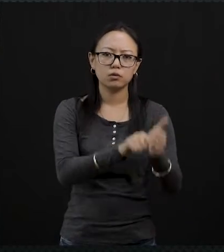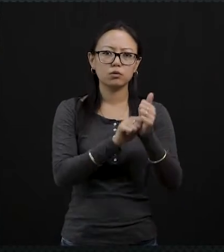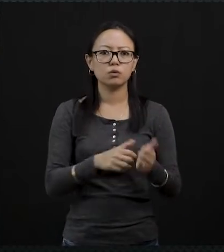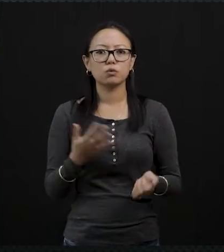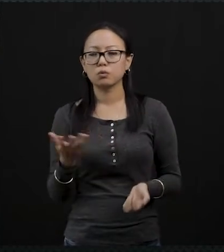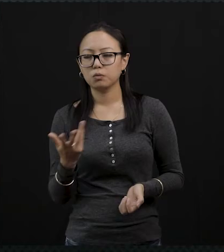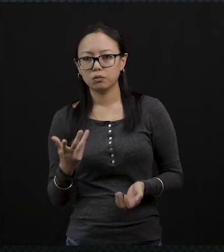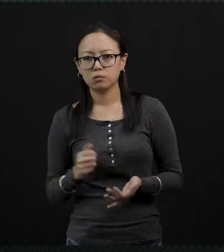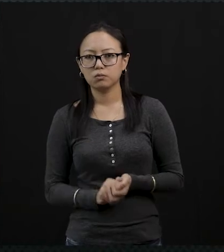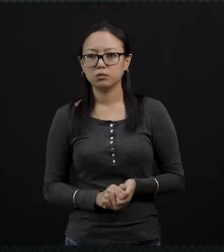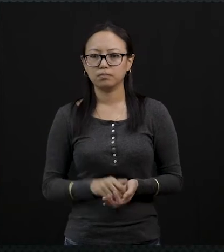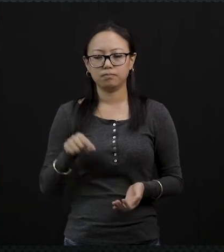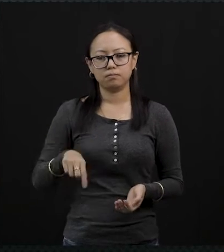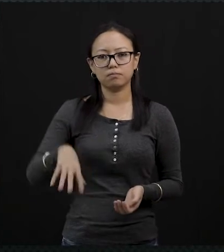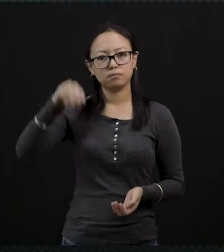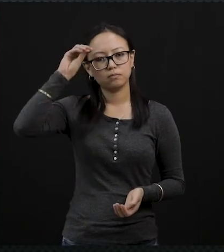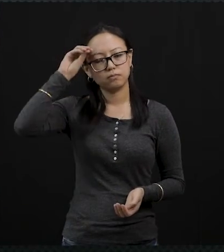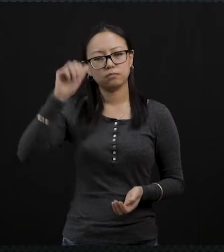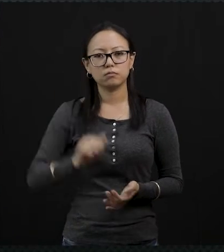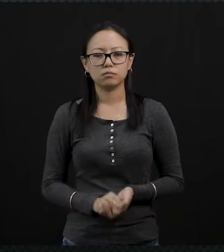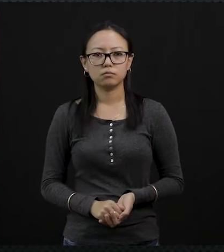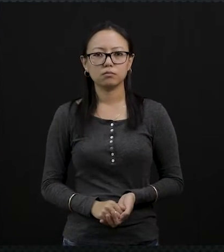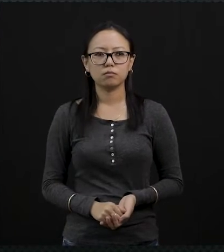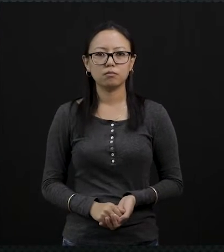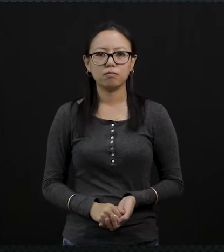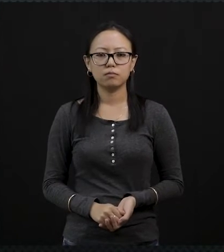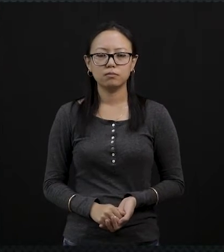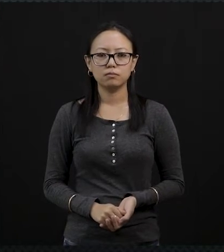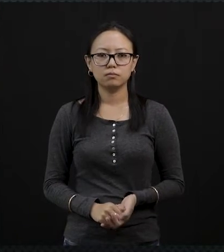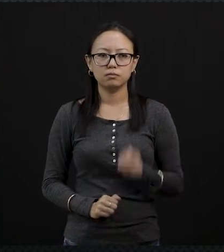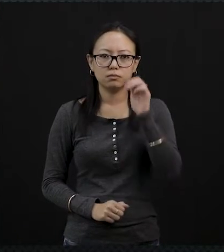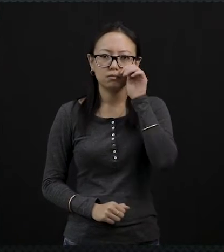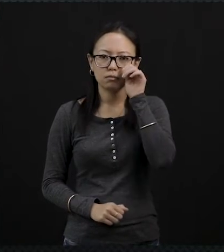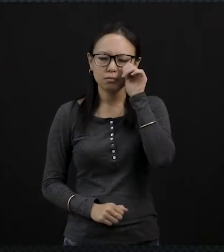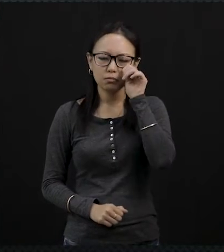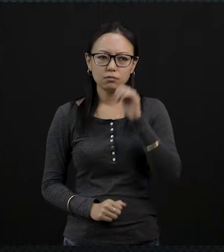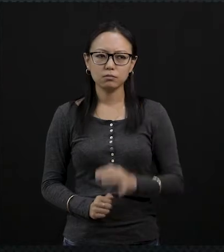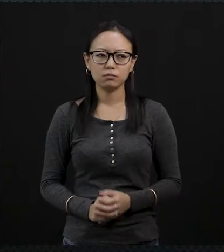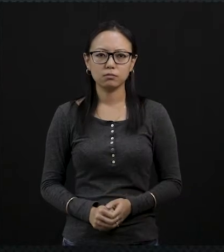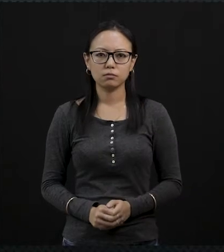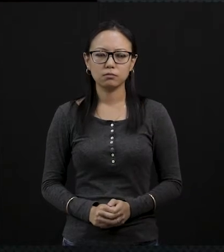learn about the safety rules at home. Okay, so students,